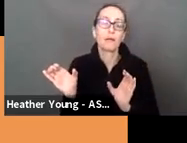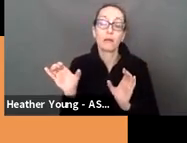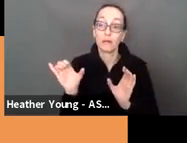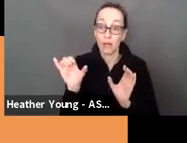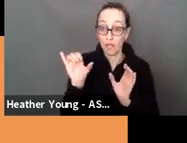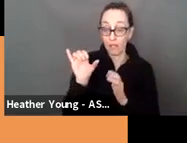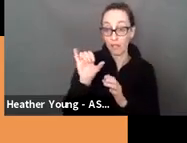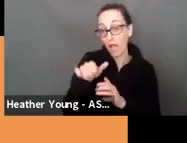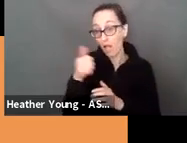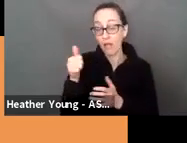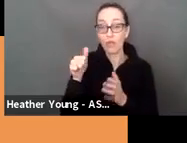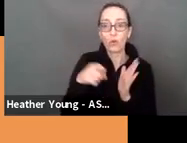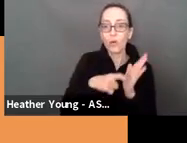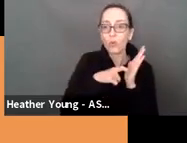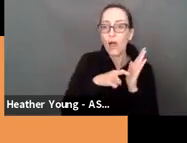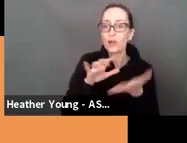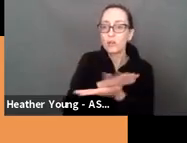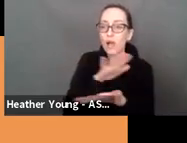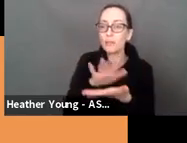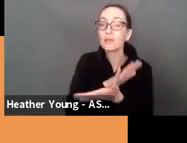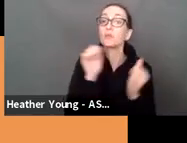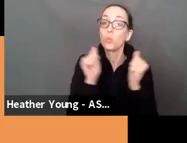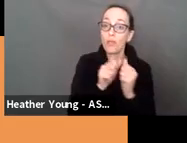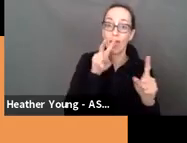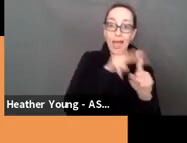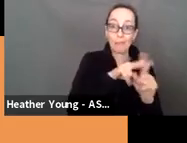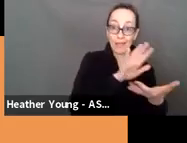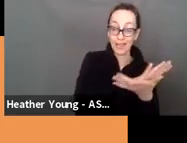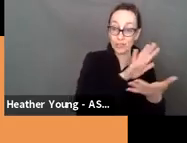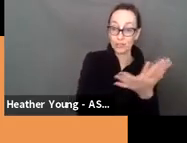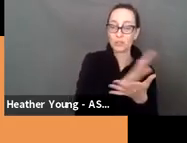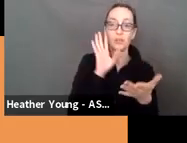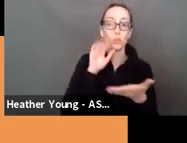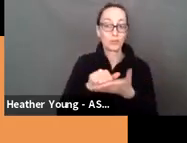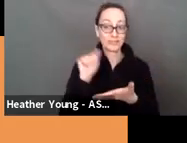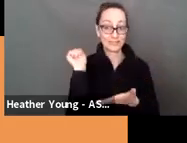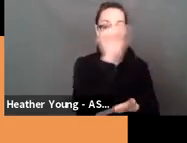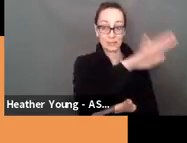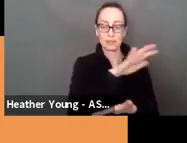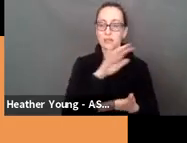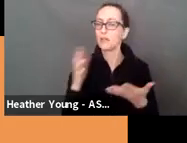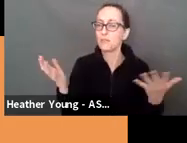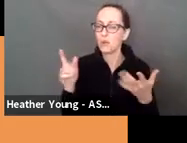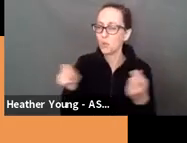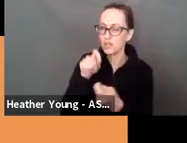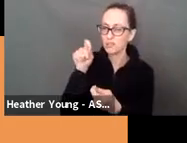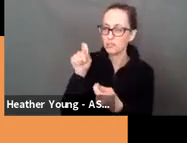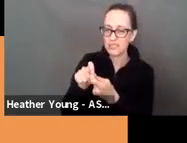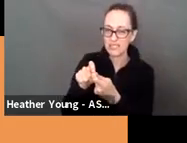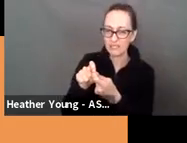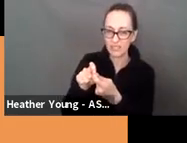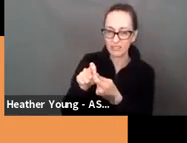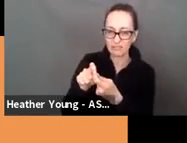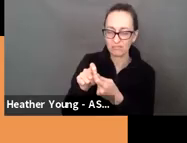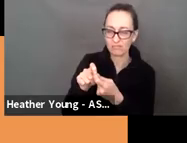the application. So the required documents that we ask for is a copy of your South Carolina